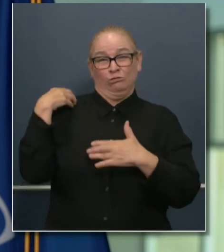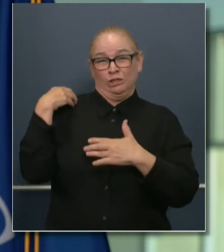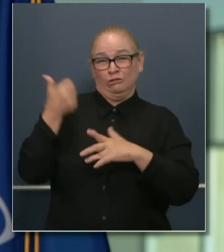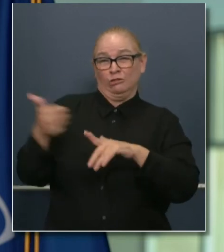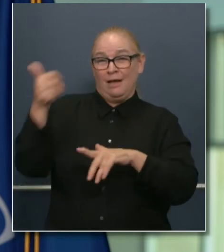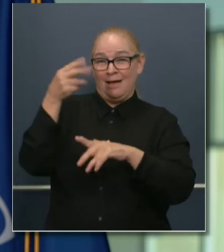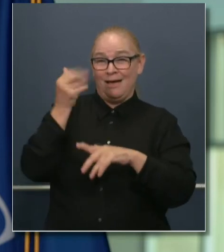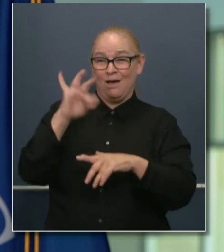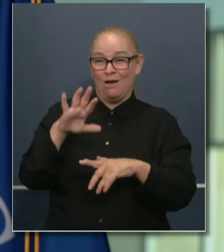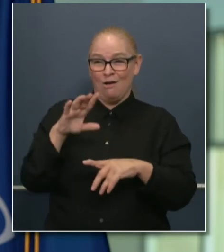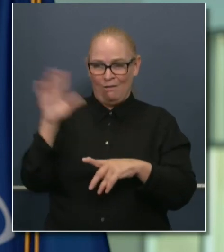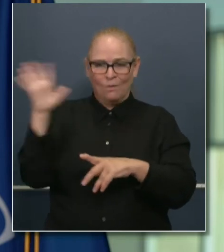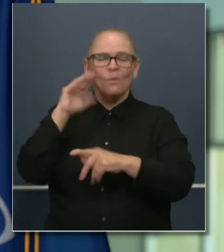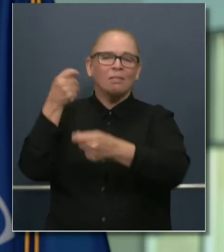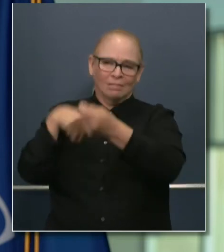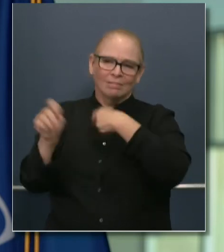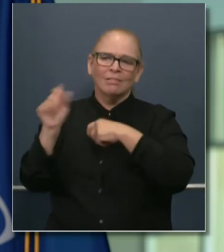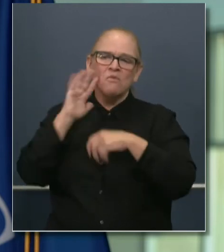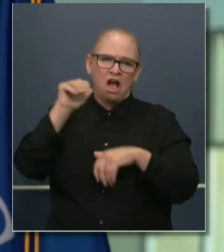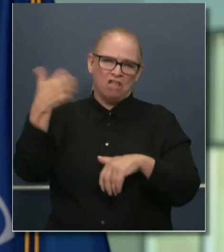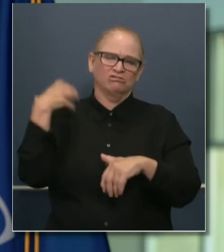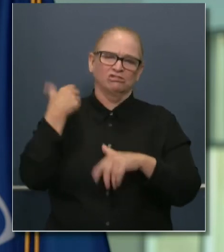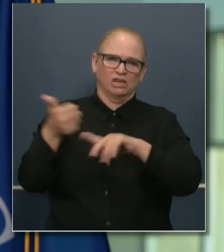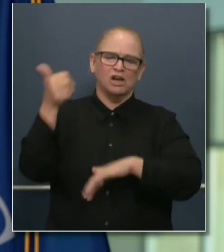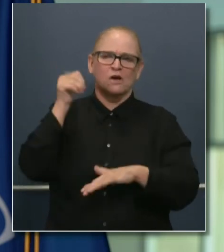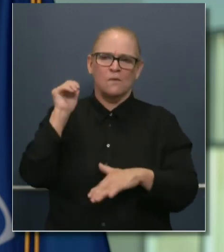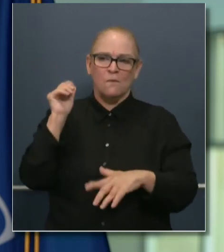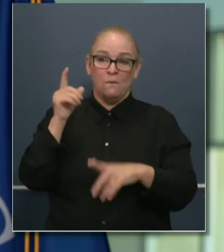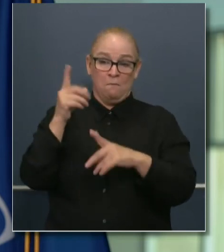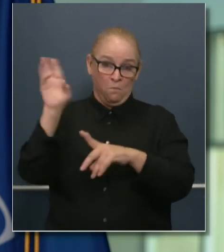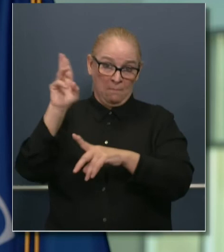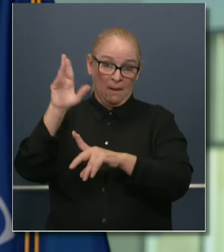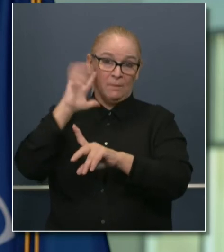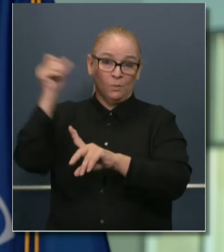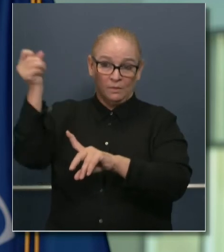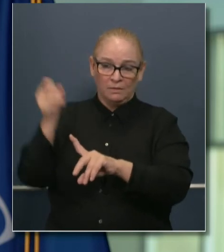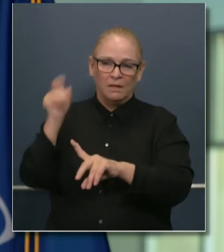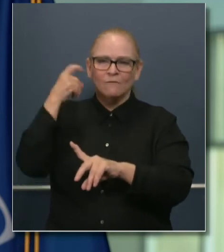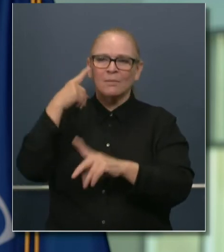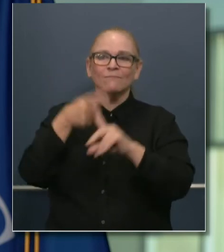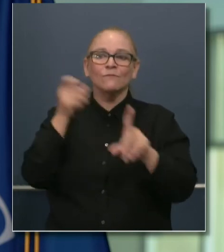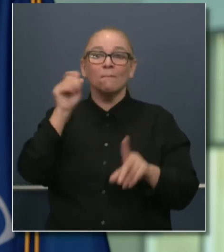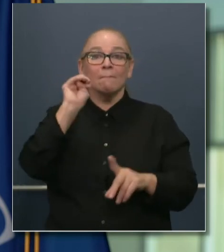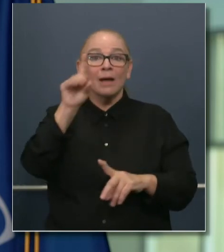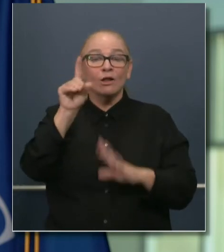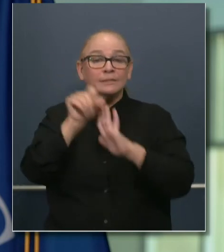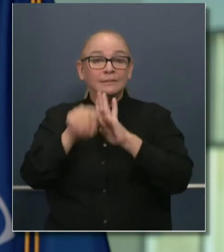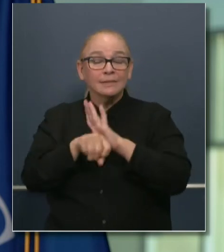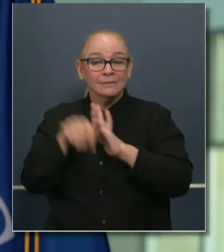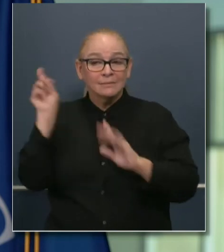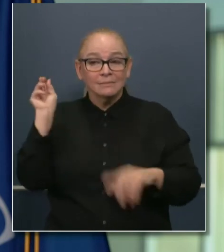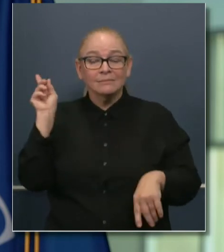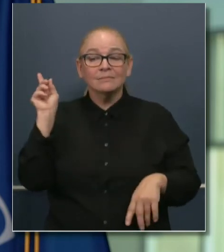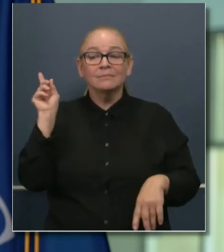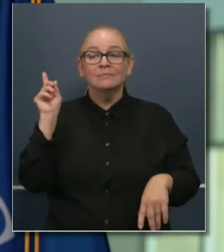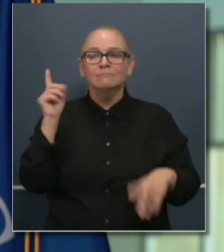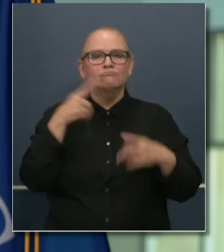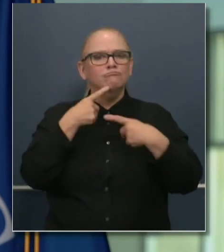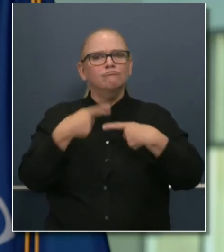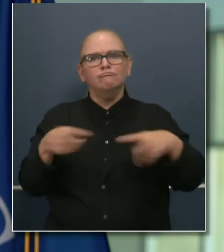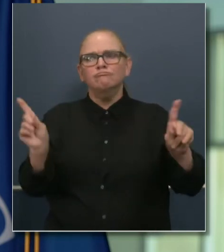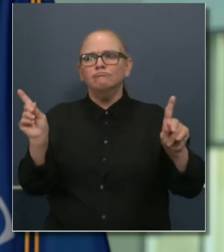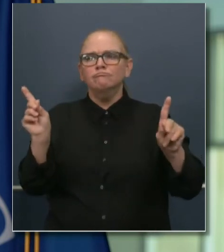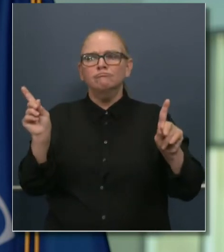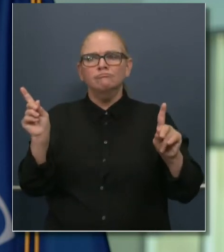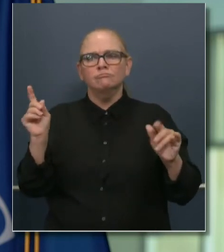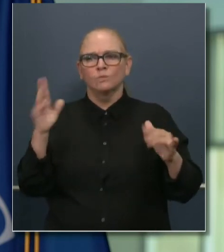in this month, a Republican governor from Maryland who's just been an outstanding partner to governors all